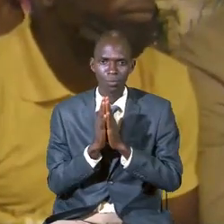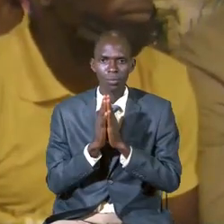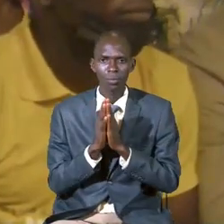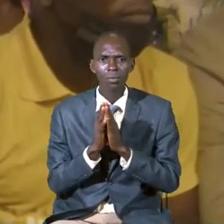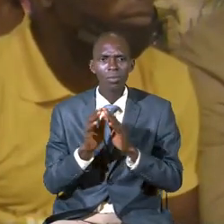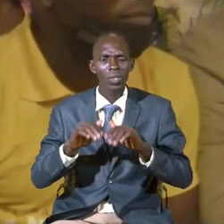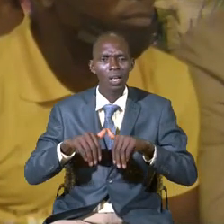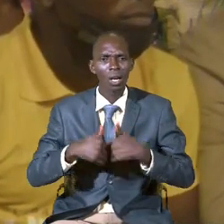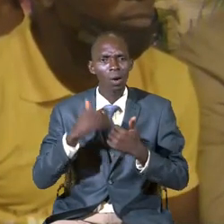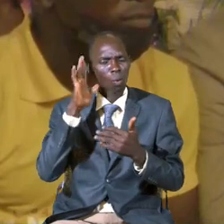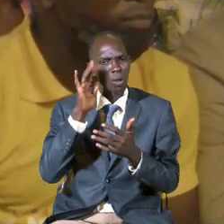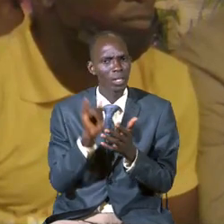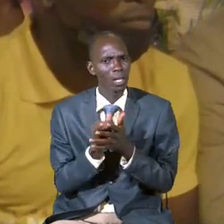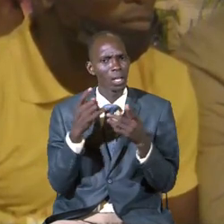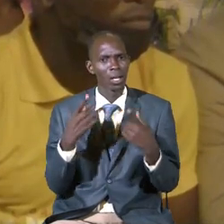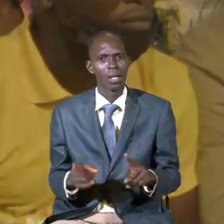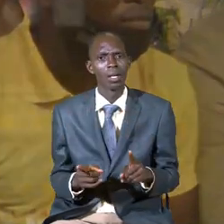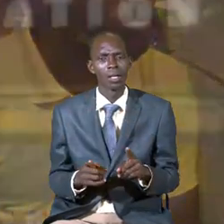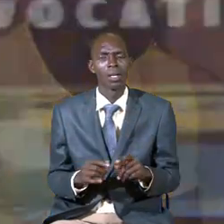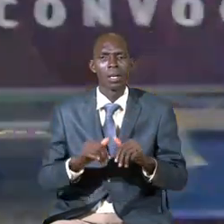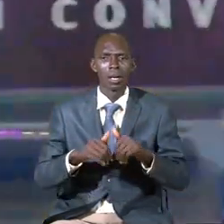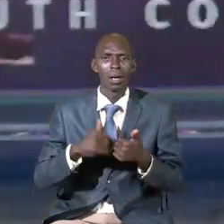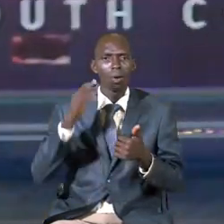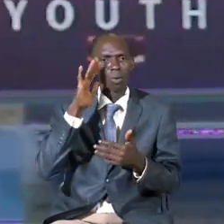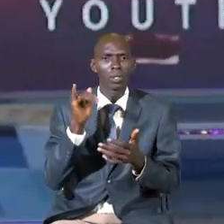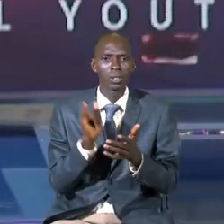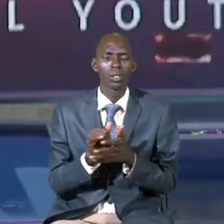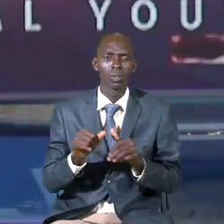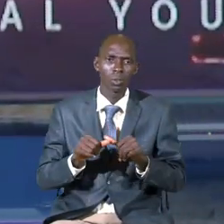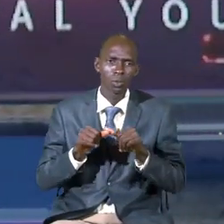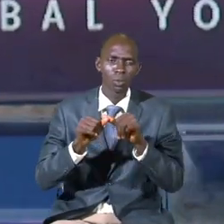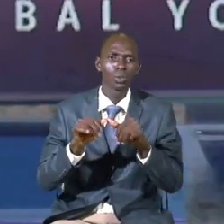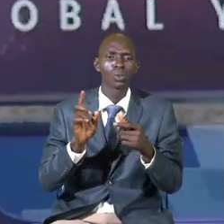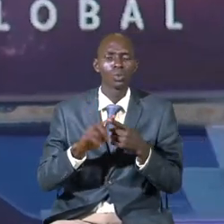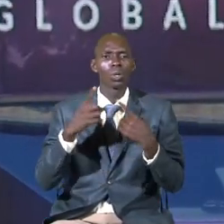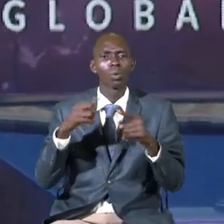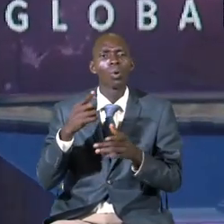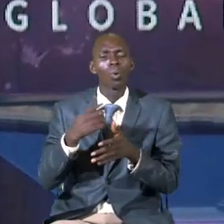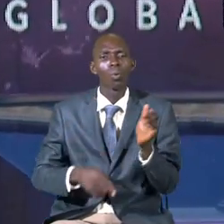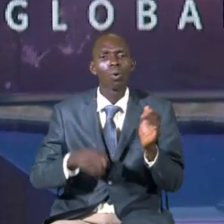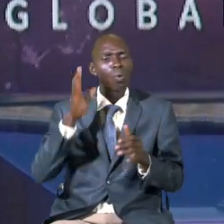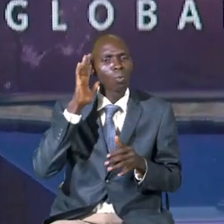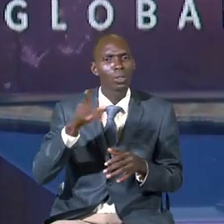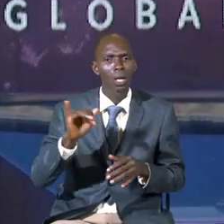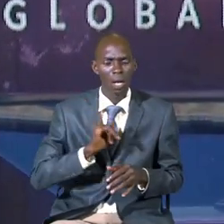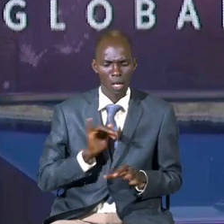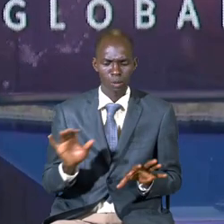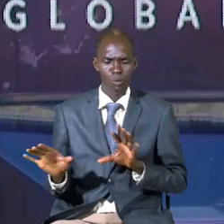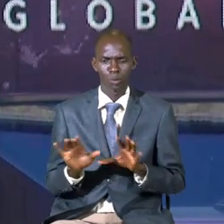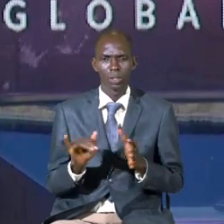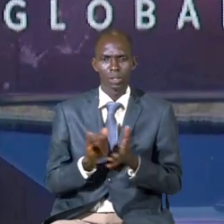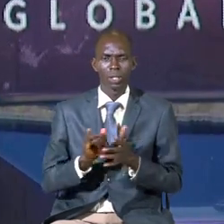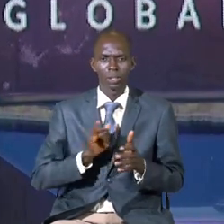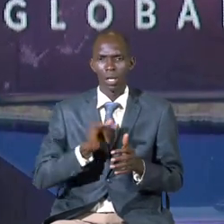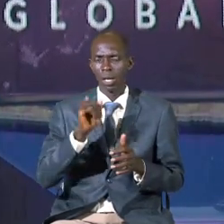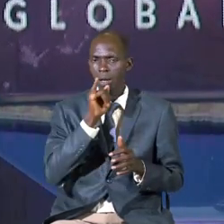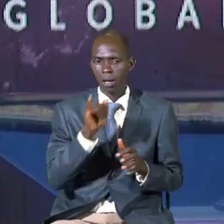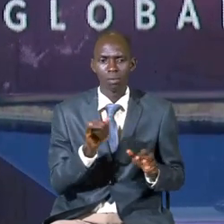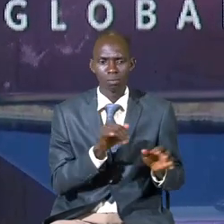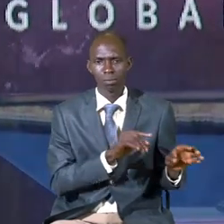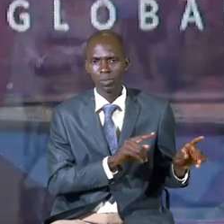happen how does that continue to happen what do i do that i'm transmitting the truth the